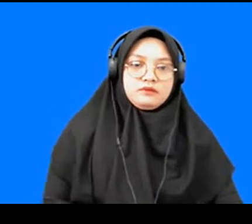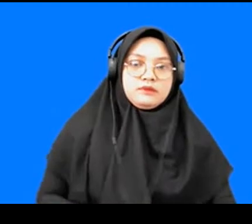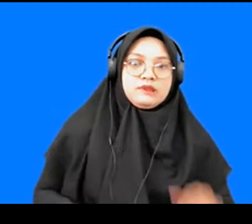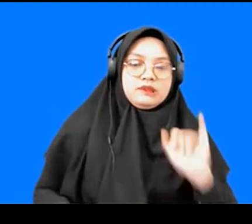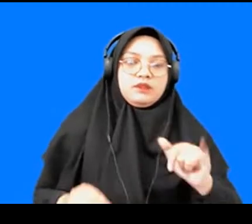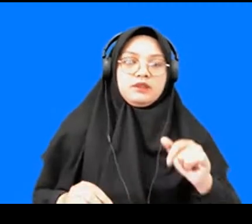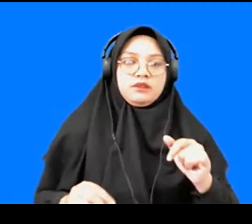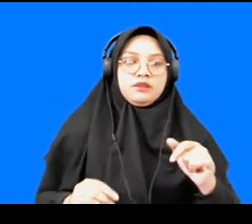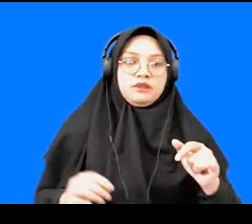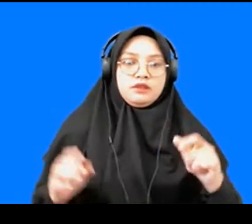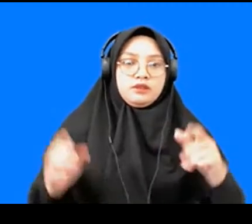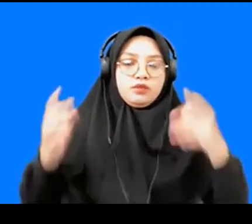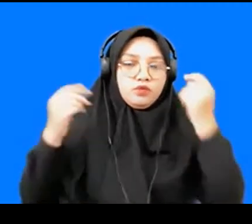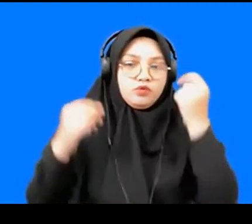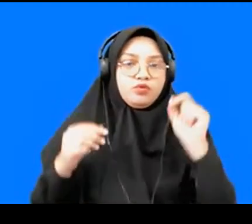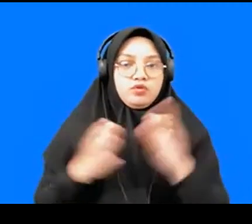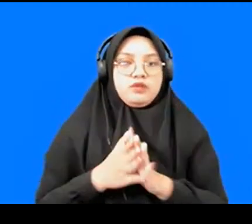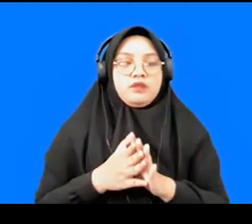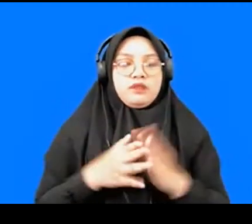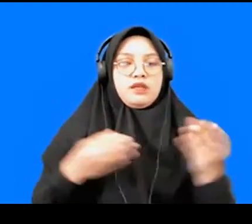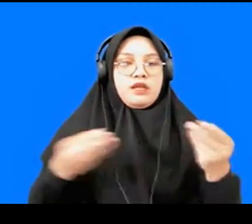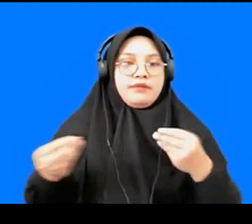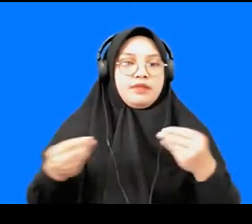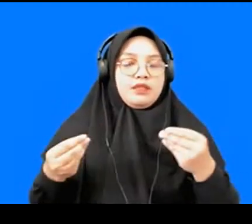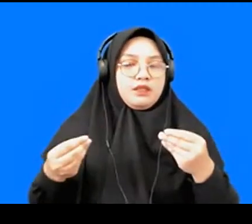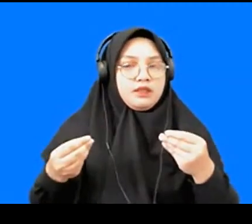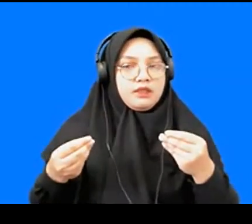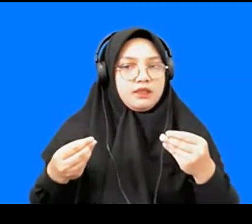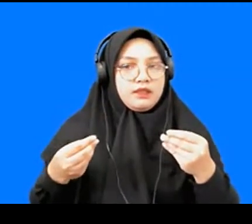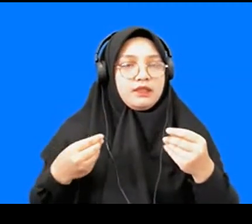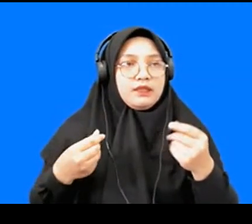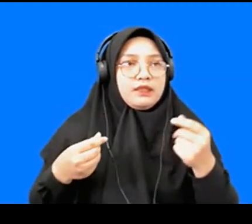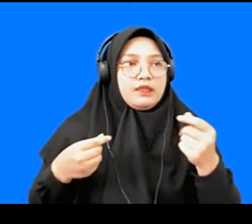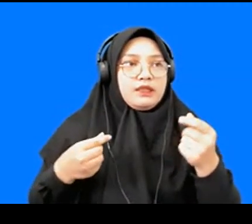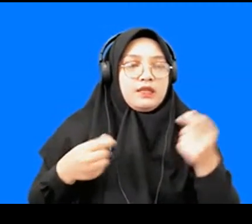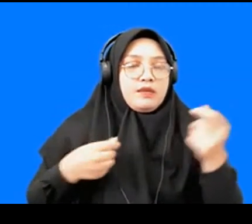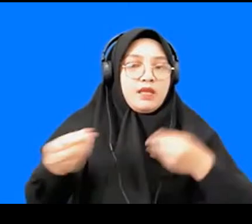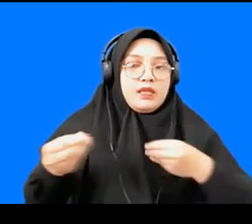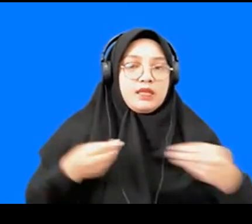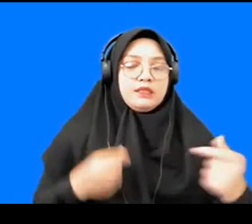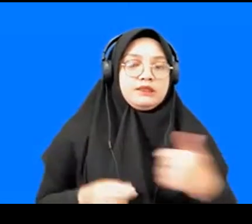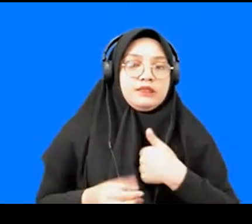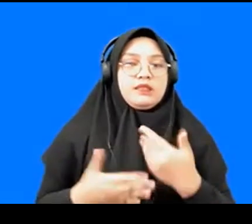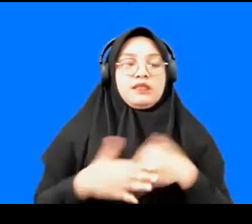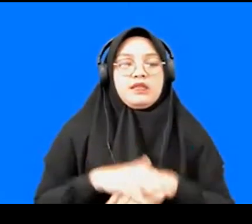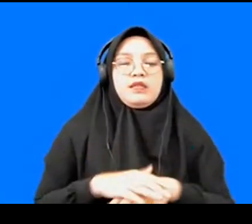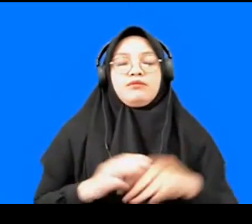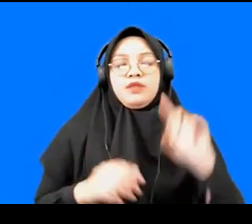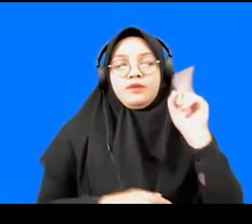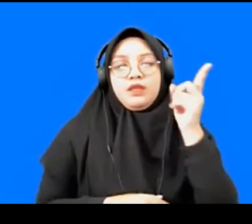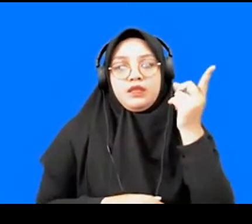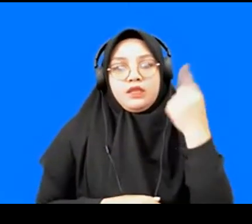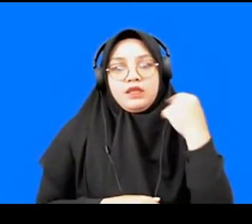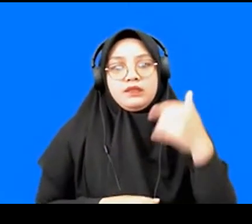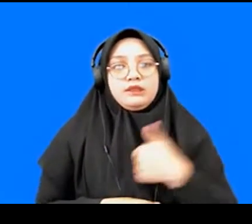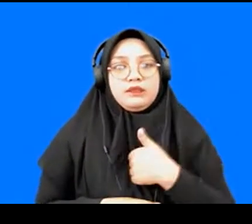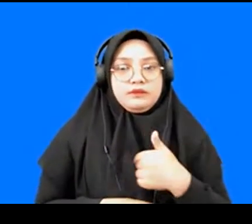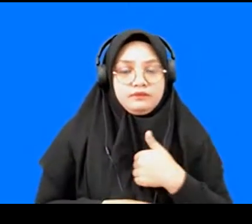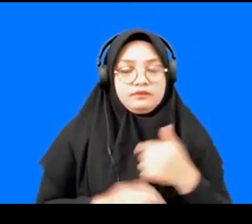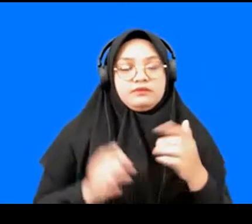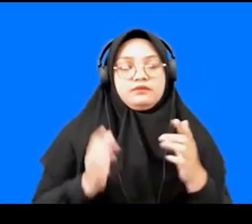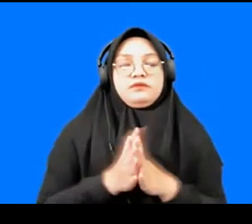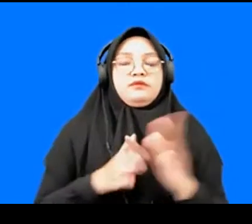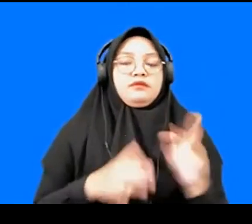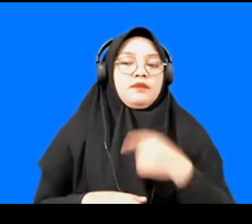said in my administrations. So the government function first ultimately is to make sure that the people interest, national